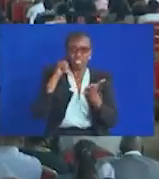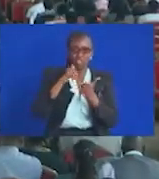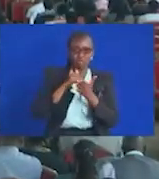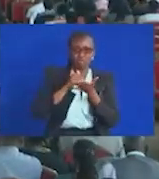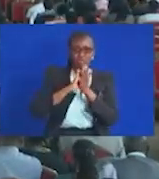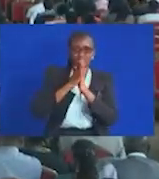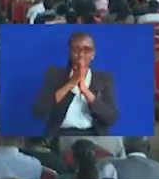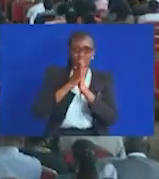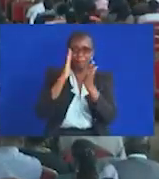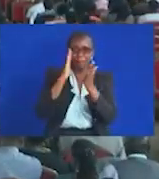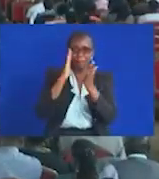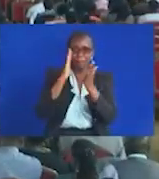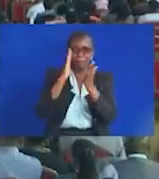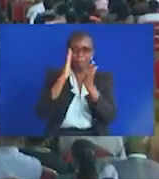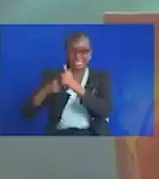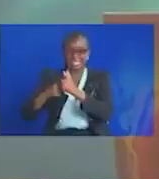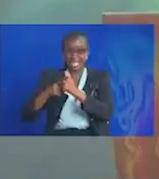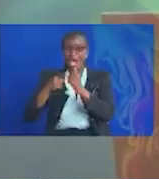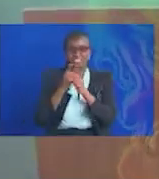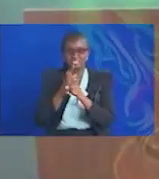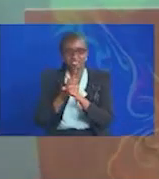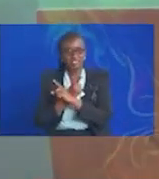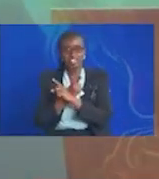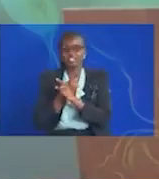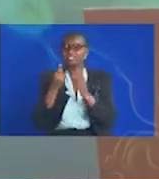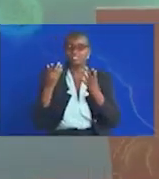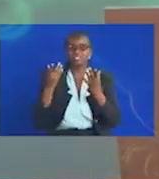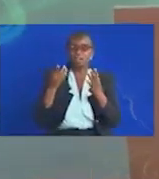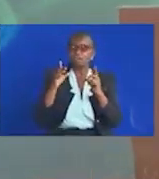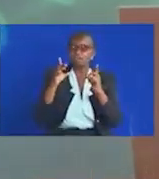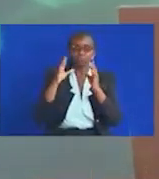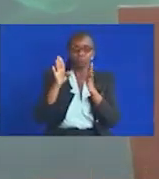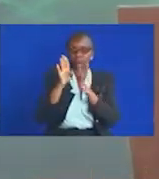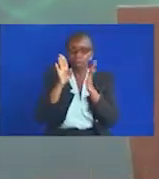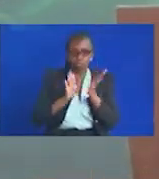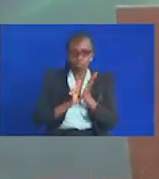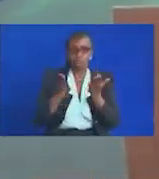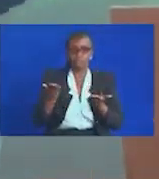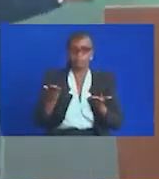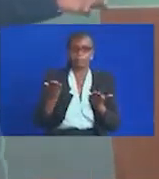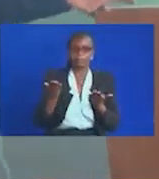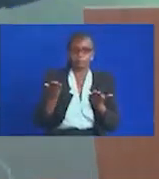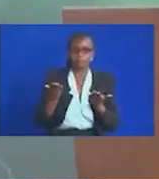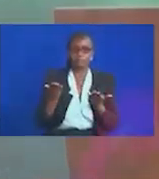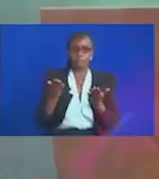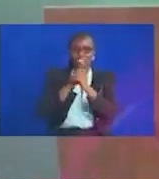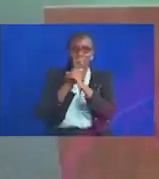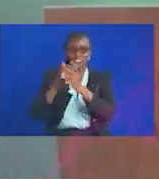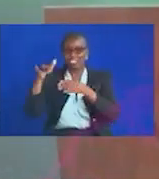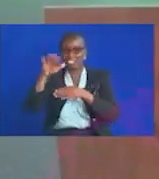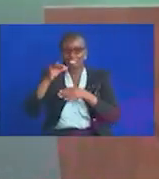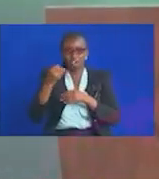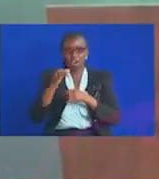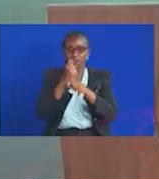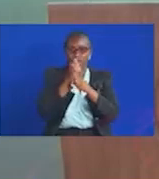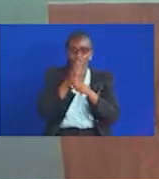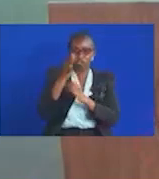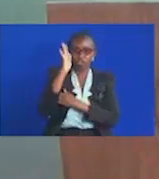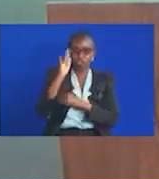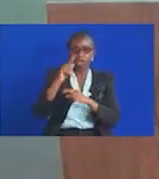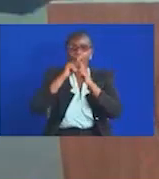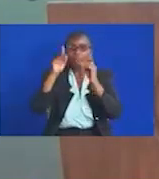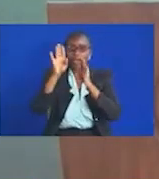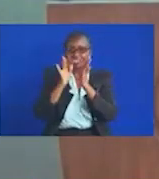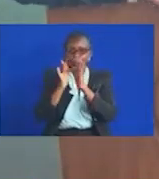66 books that we know. They were a revelation of the annals of the king, the Dead Sea Scrolls, and all of this matter. But the Bible